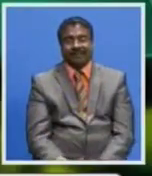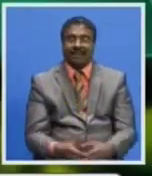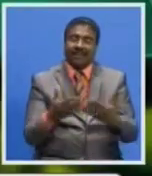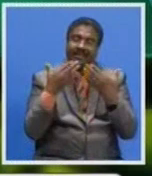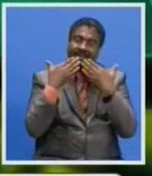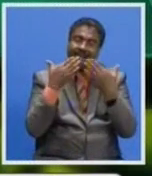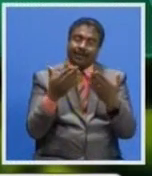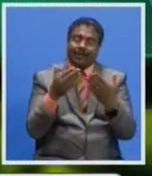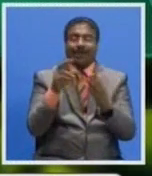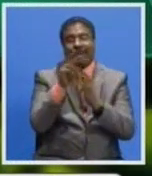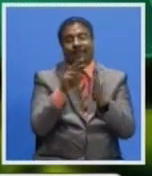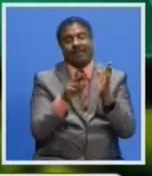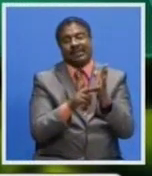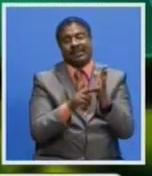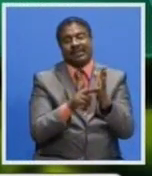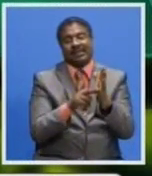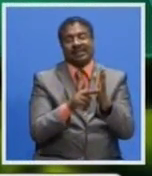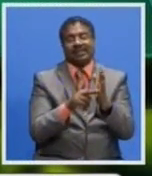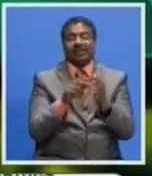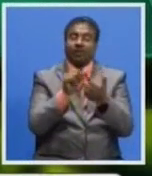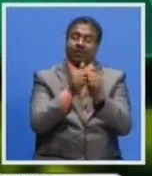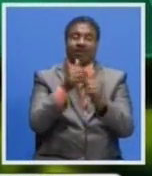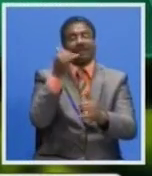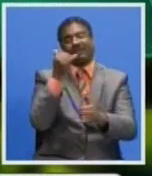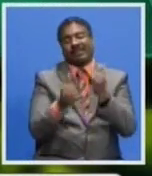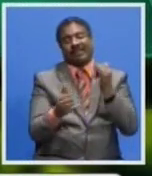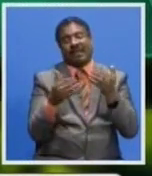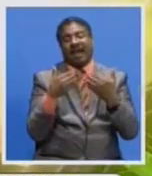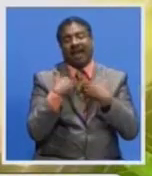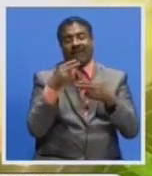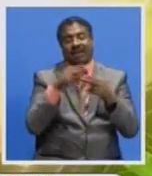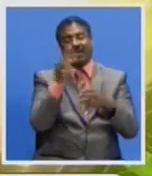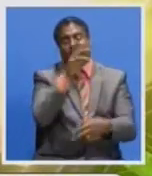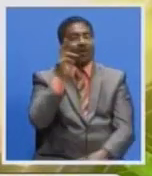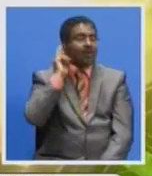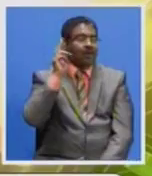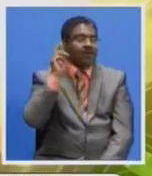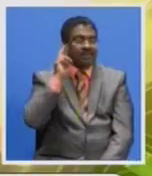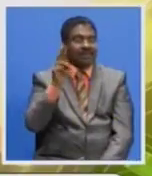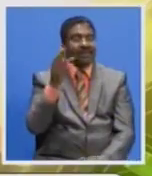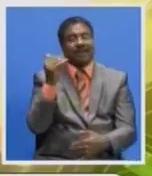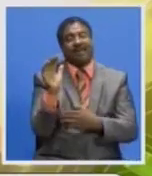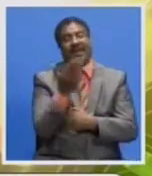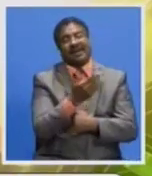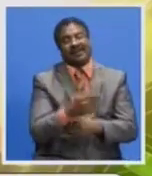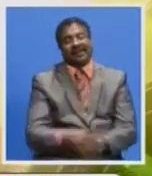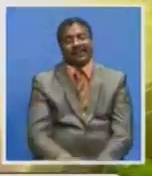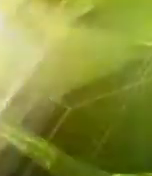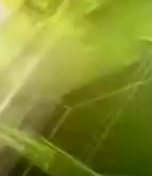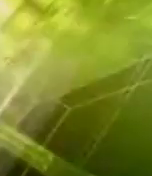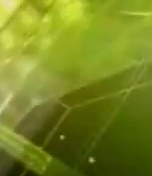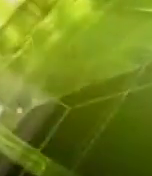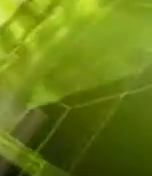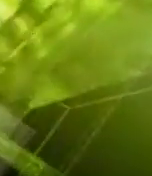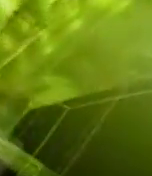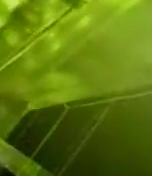Well, thank you for that report, Chikom Koka. And from the sports desk, this is what we had. My name is Robert Mwanza. On behalf of everyone, good night.